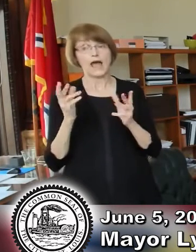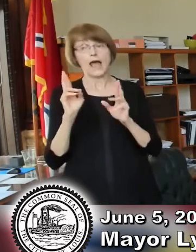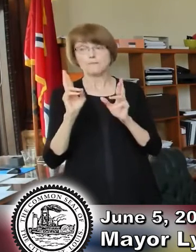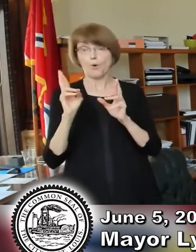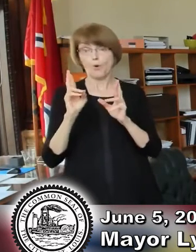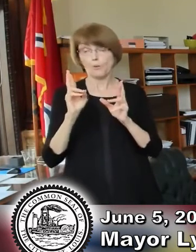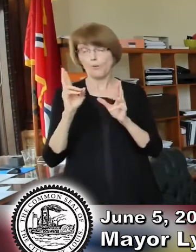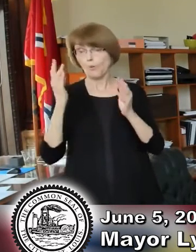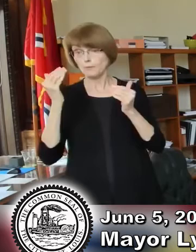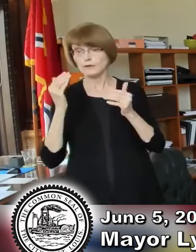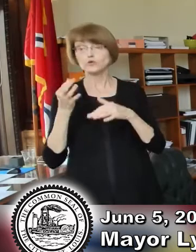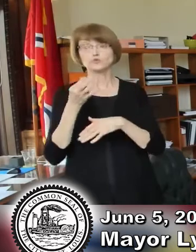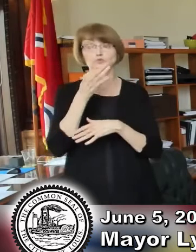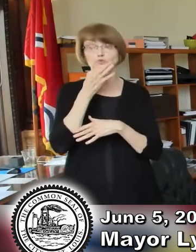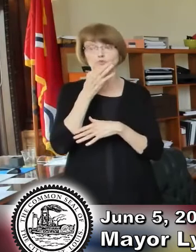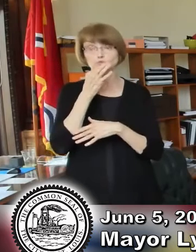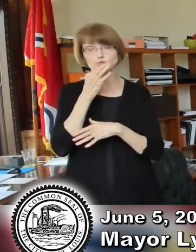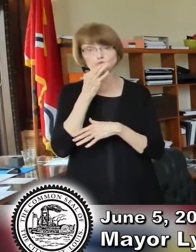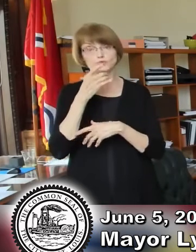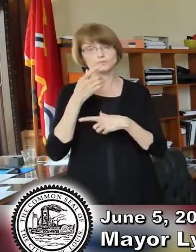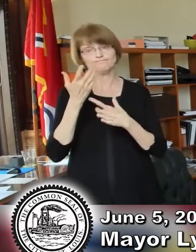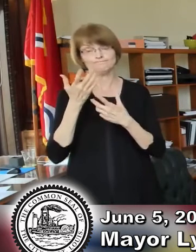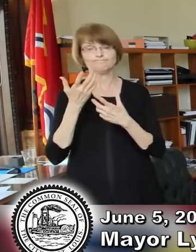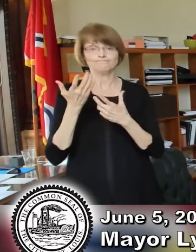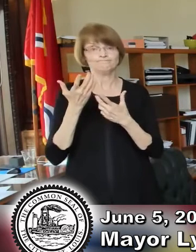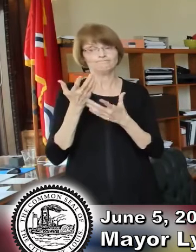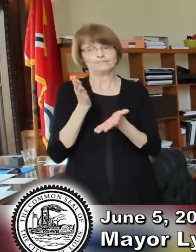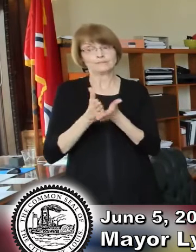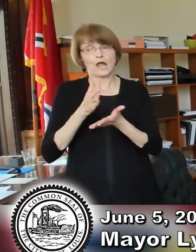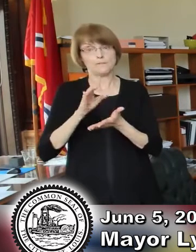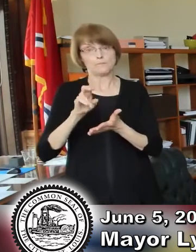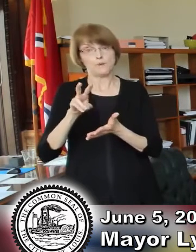in the not too distant future, and